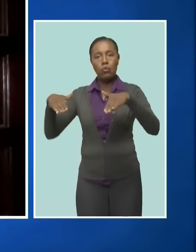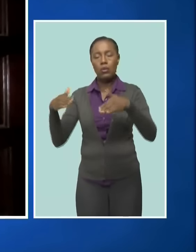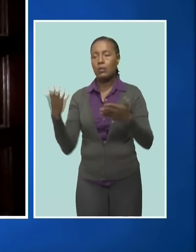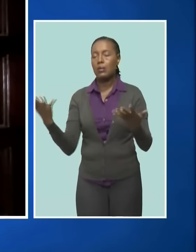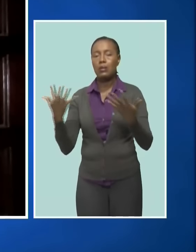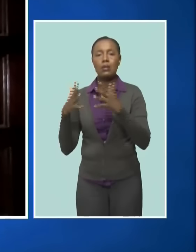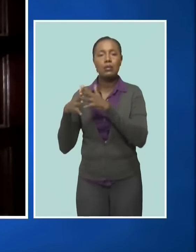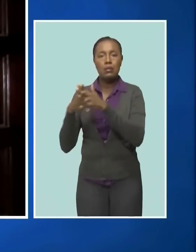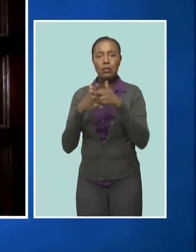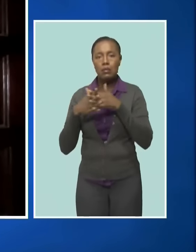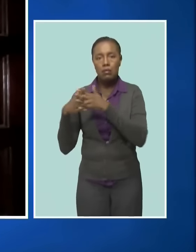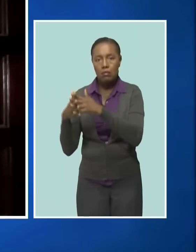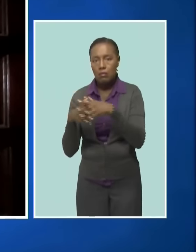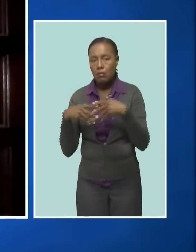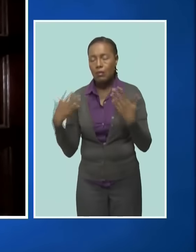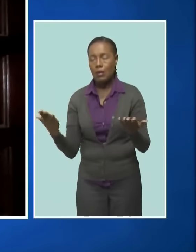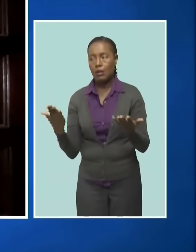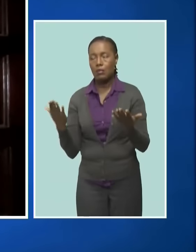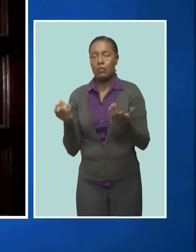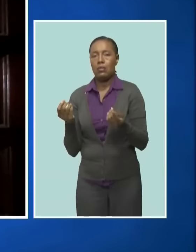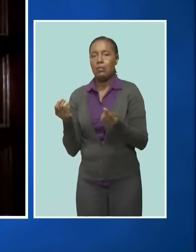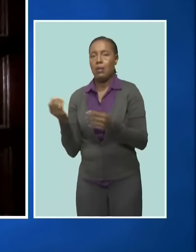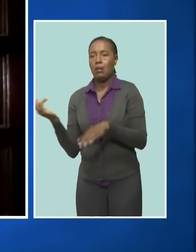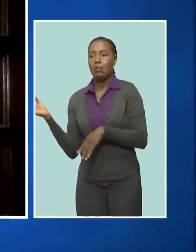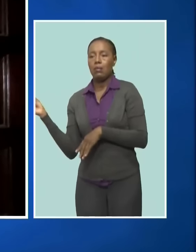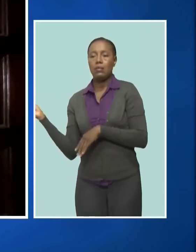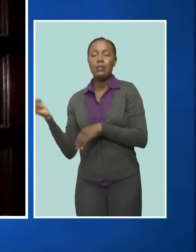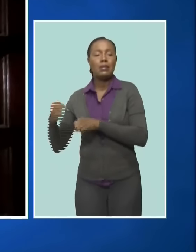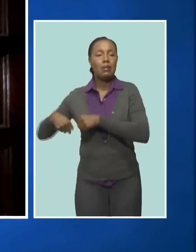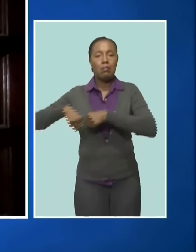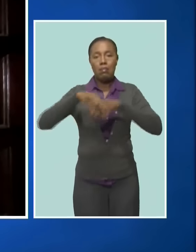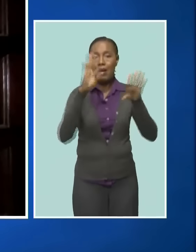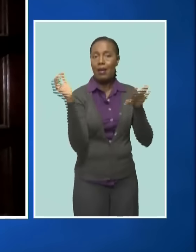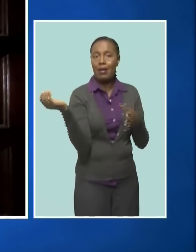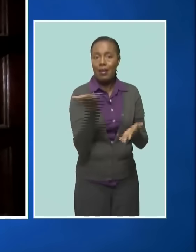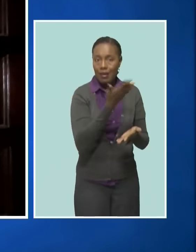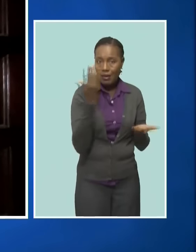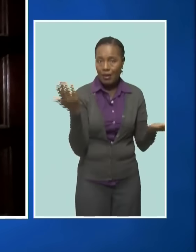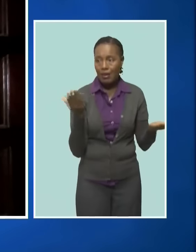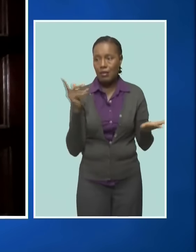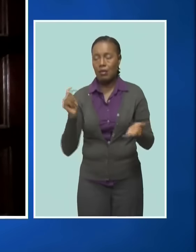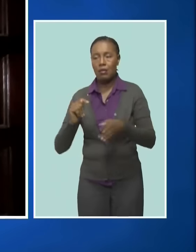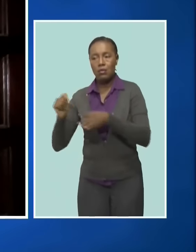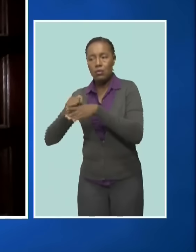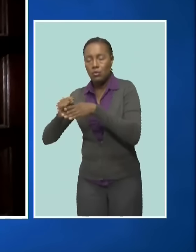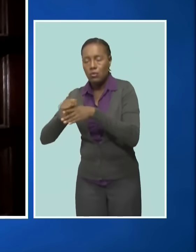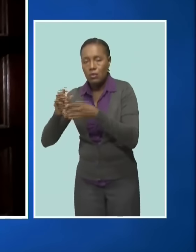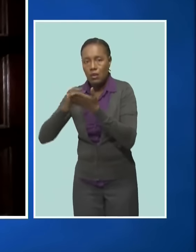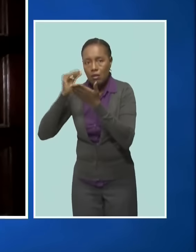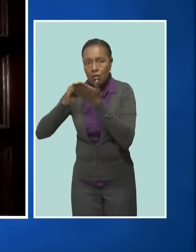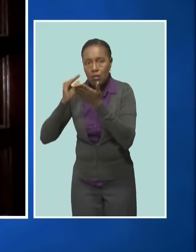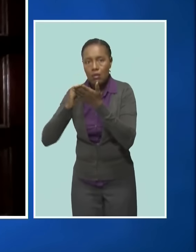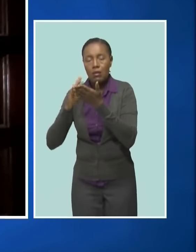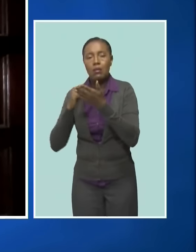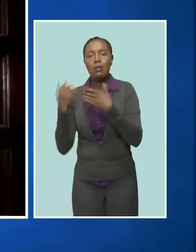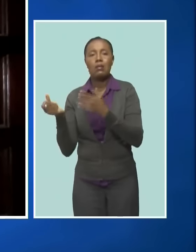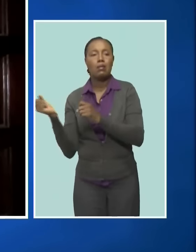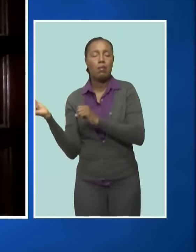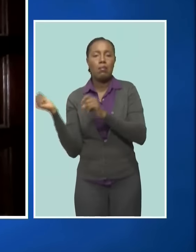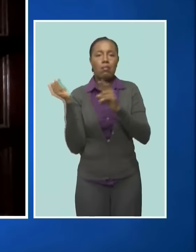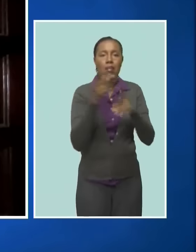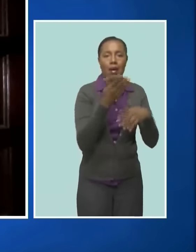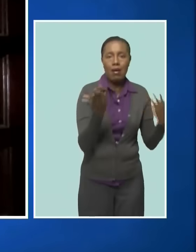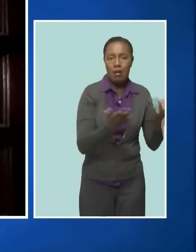the American climate will be coming back to pass on their training to persons who down